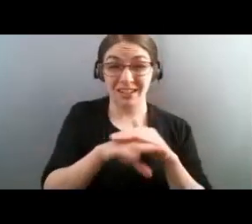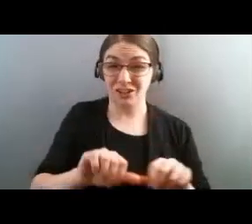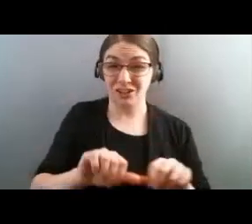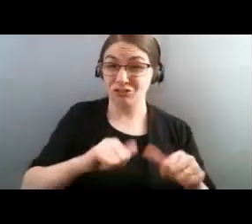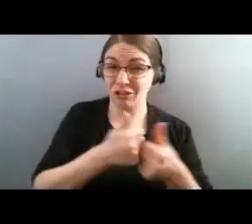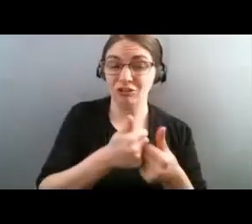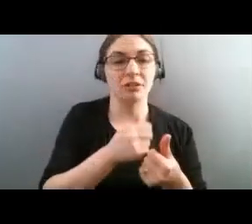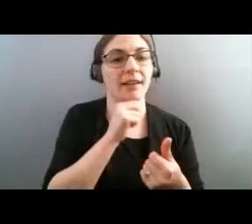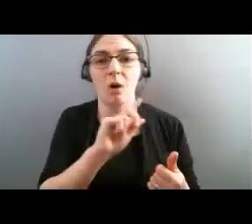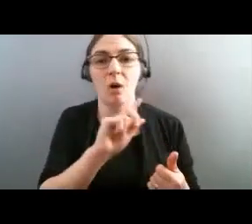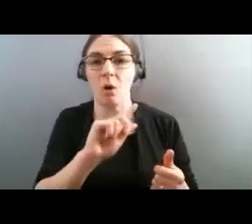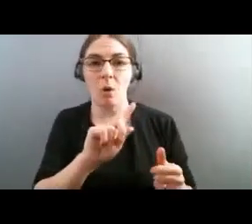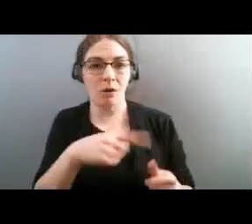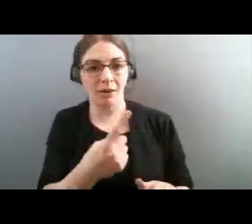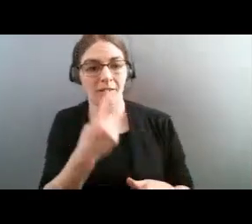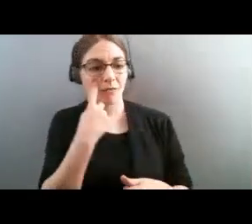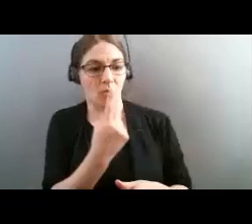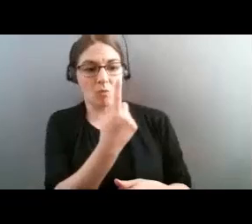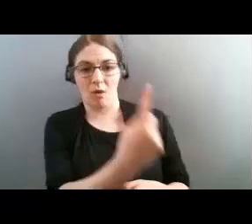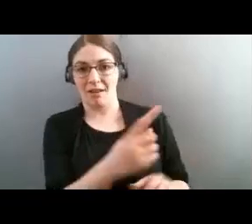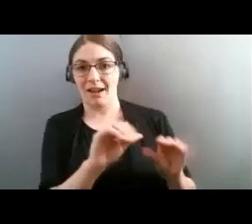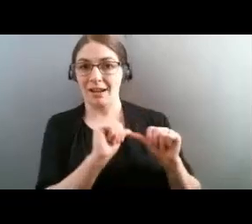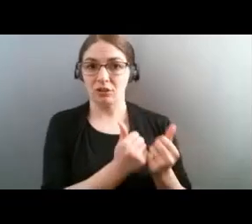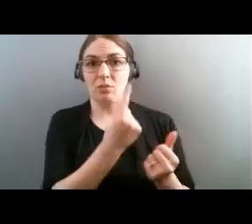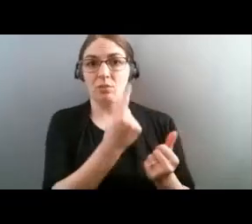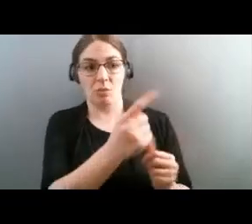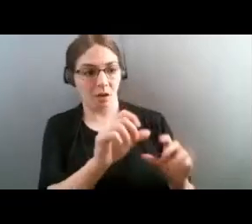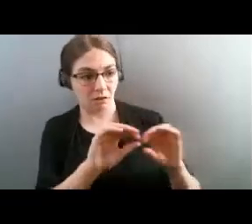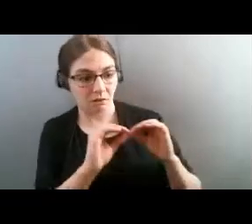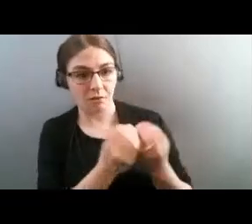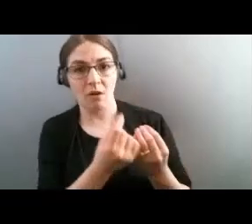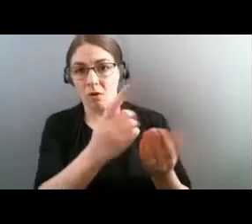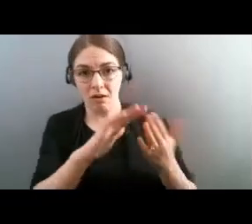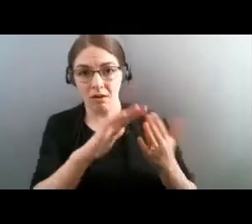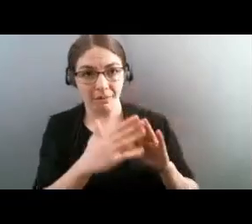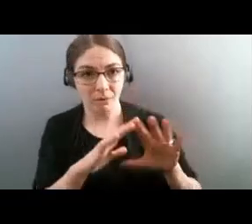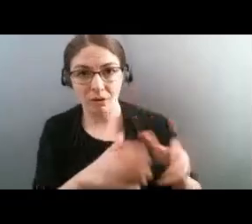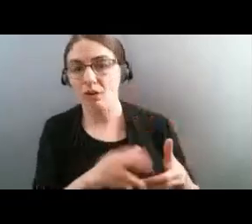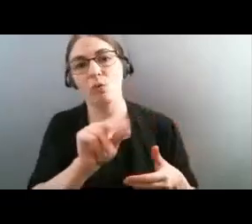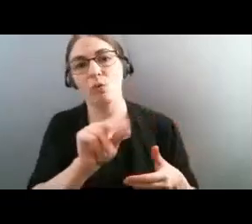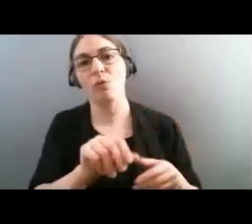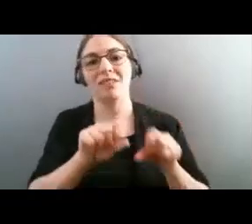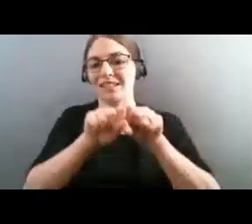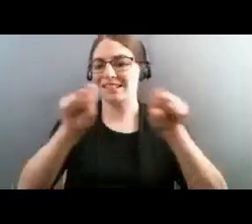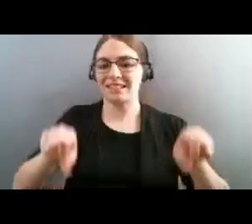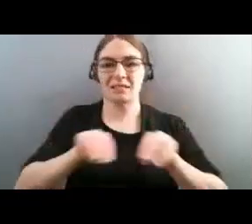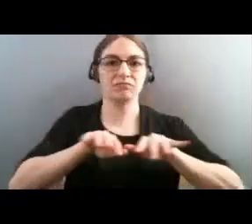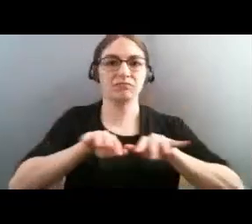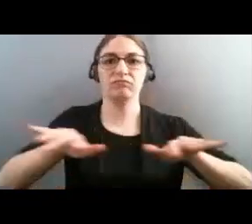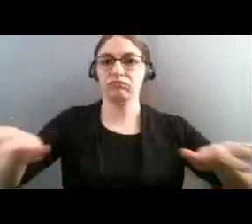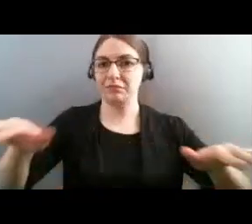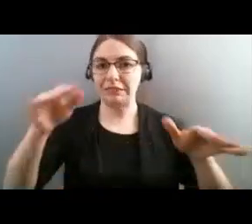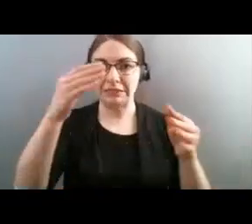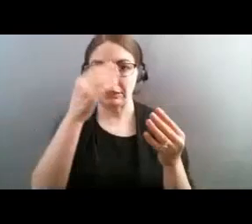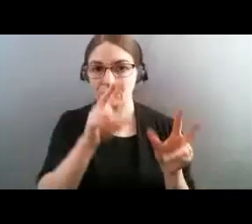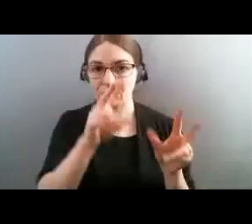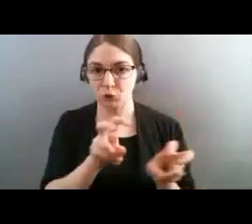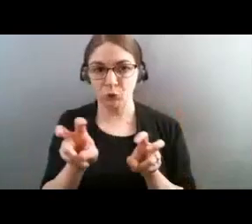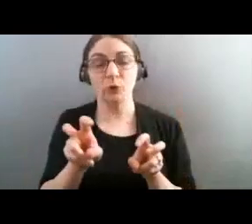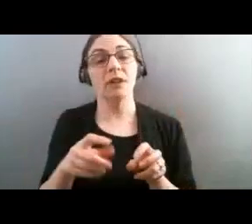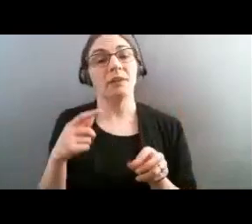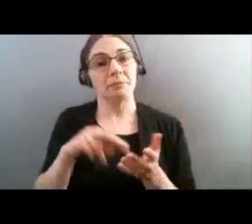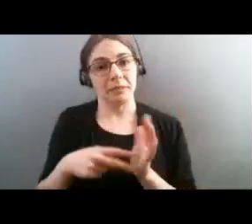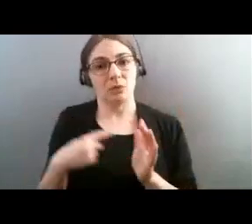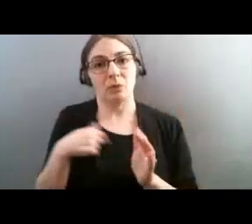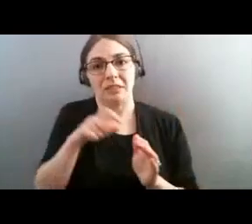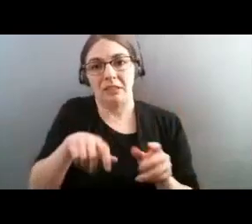single agency or one organization or one community. It's a systemic issue. and a systemic solution is needed. And that